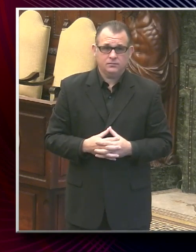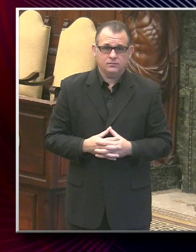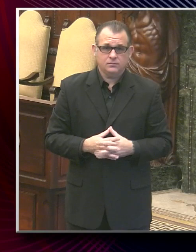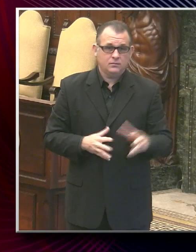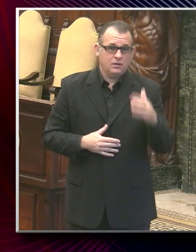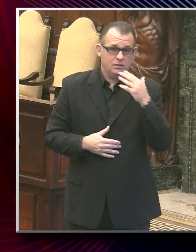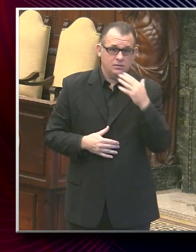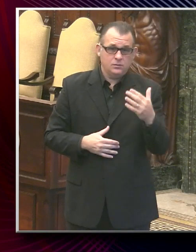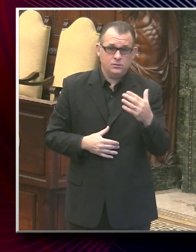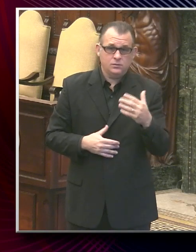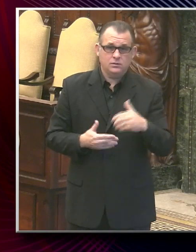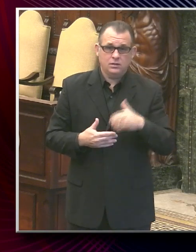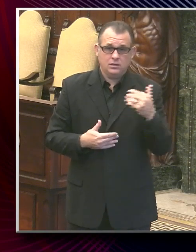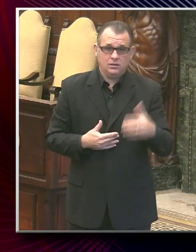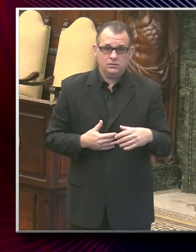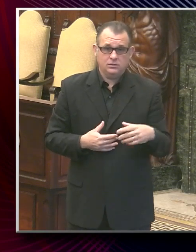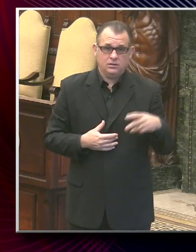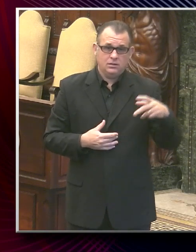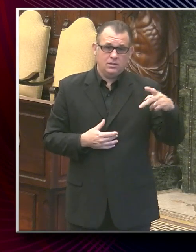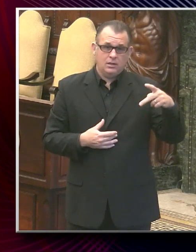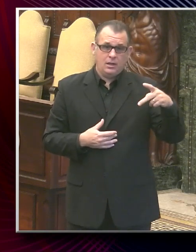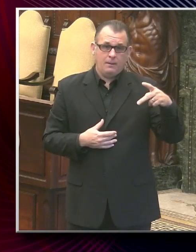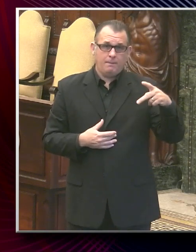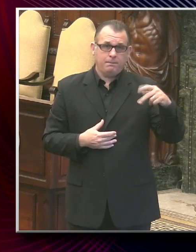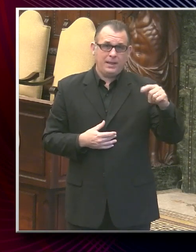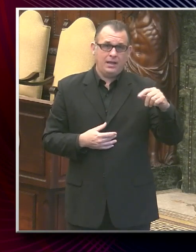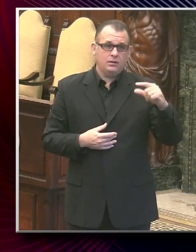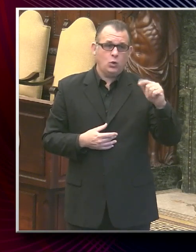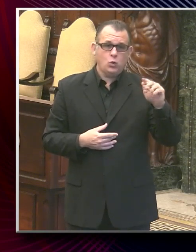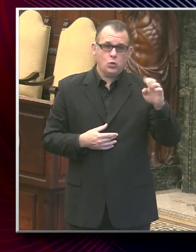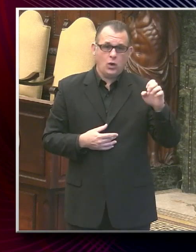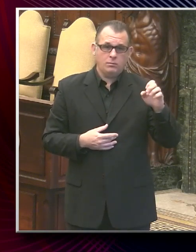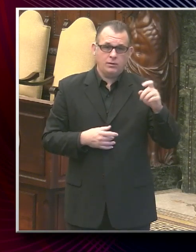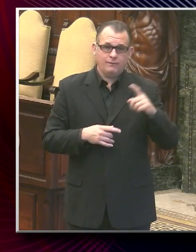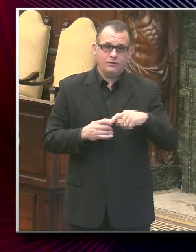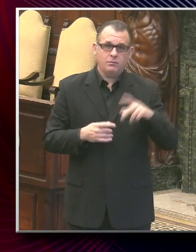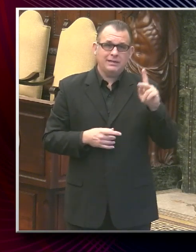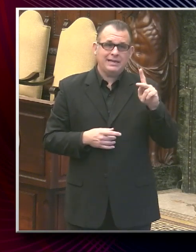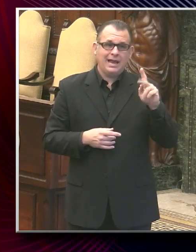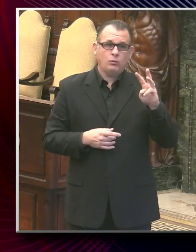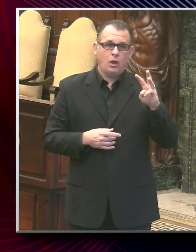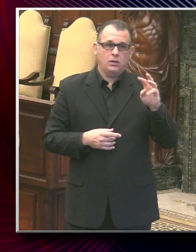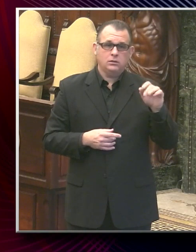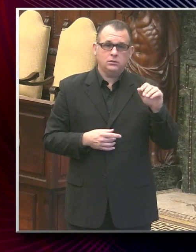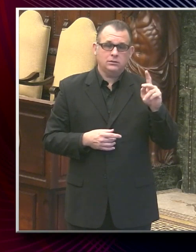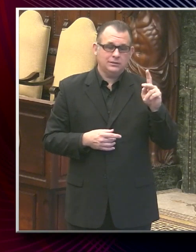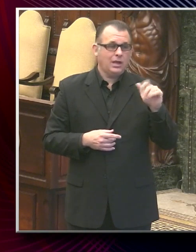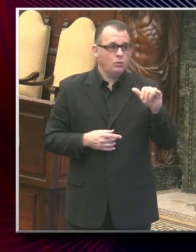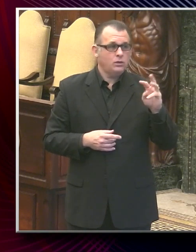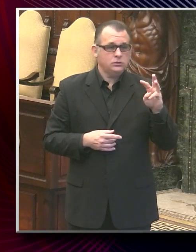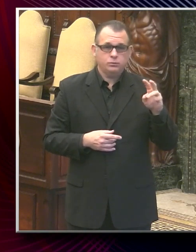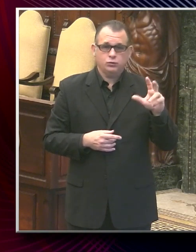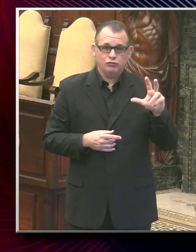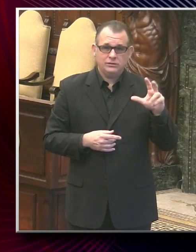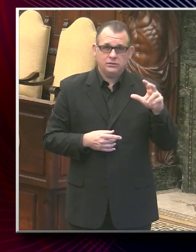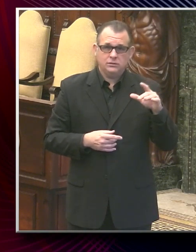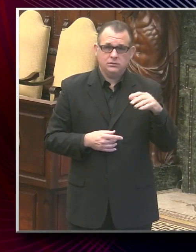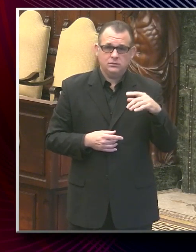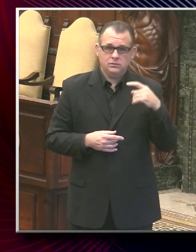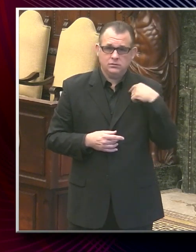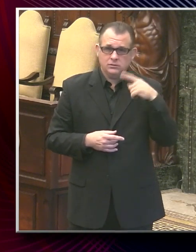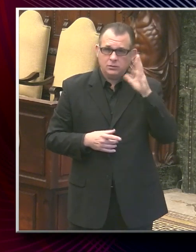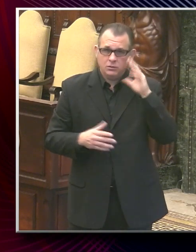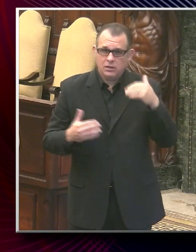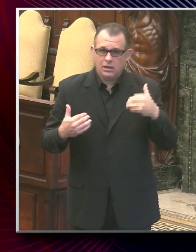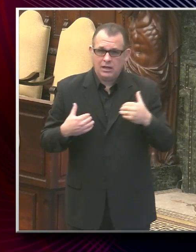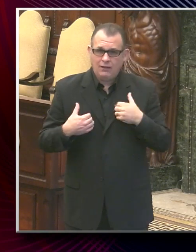Okay, we're going to go to Pat Loeb of KYW. Pat? Thanks. I know you've talked about the search, but it will be a national